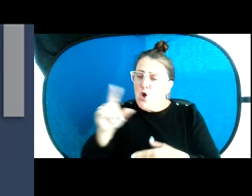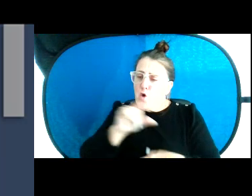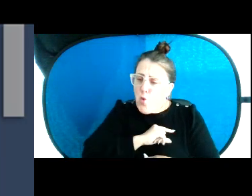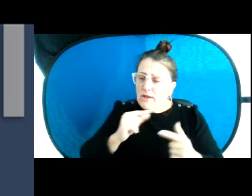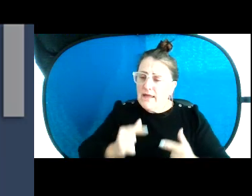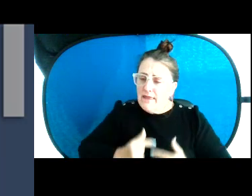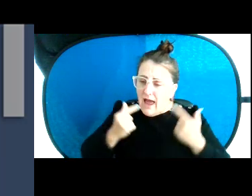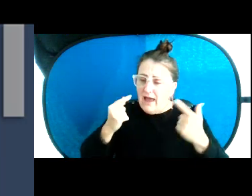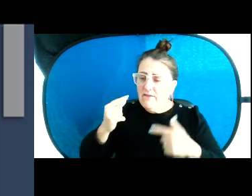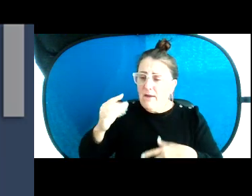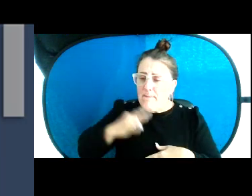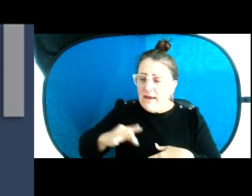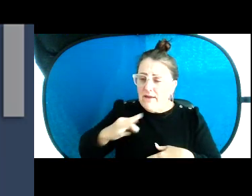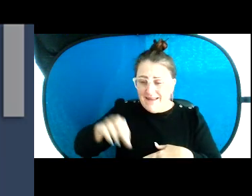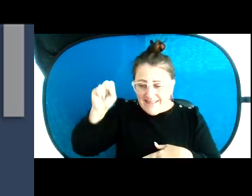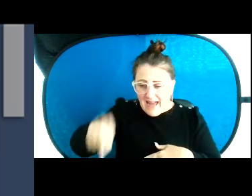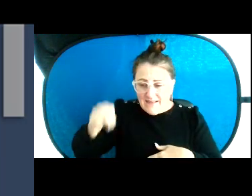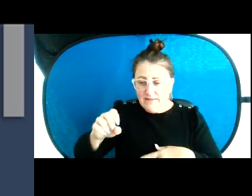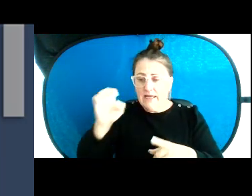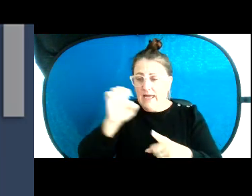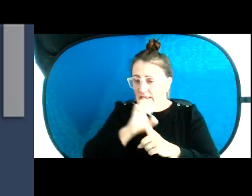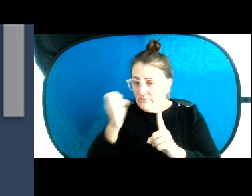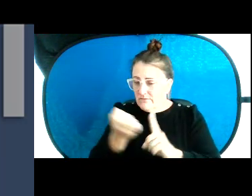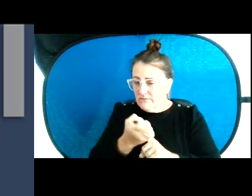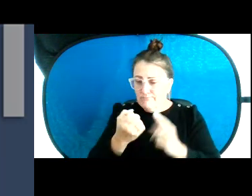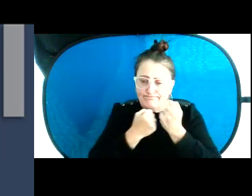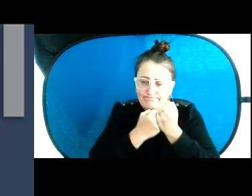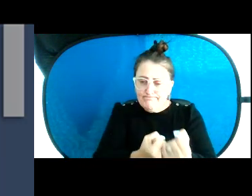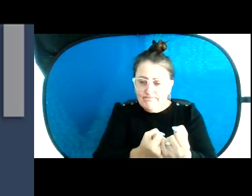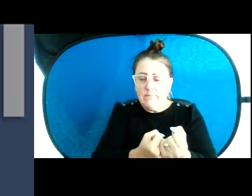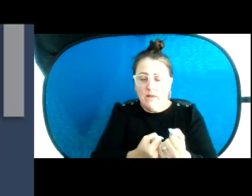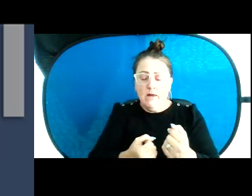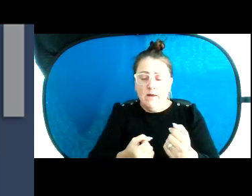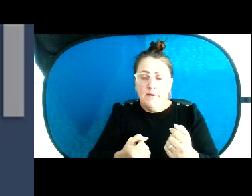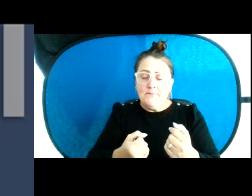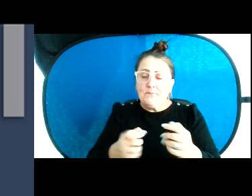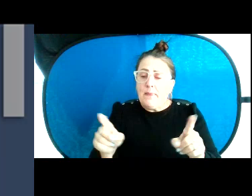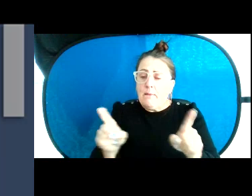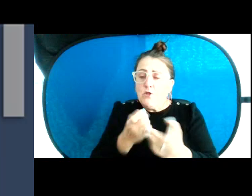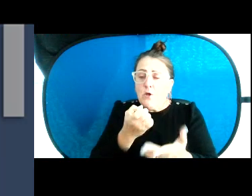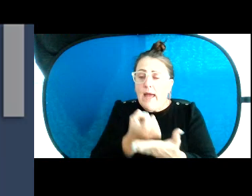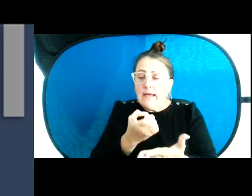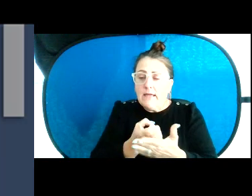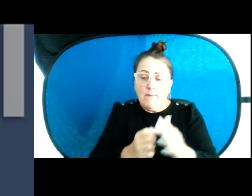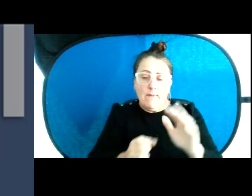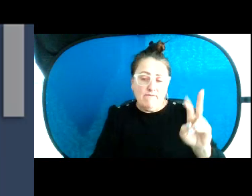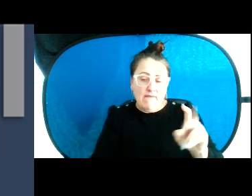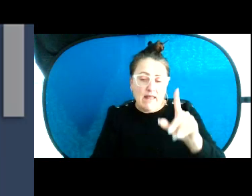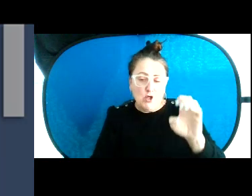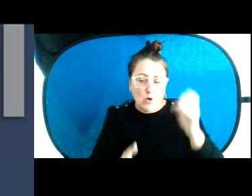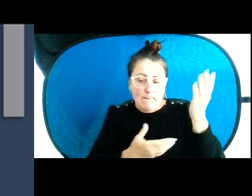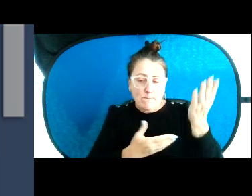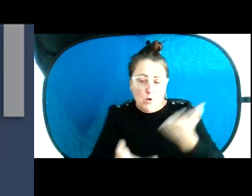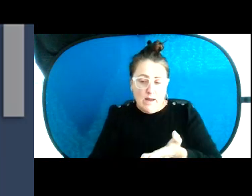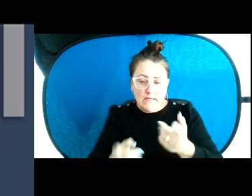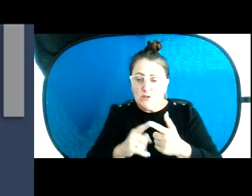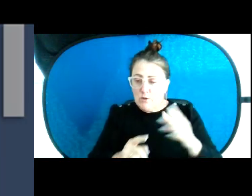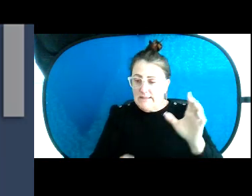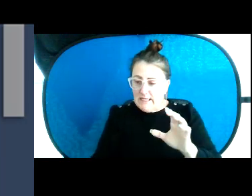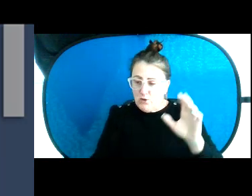and the environmental stewardship that project will create at some point, but also the economic value that it brings to the Central